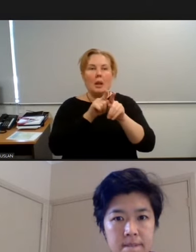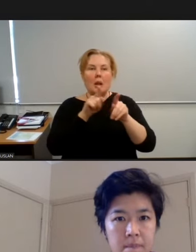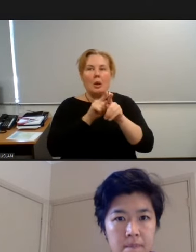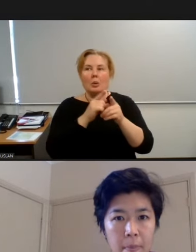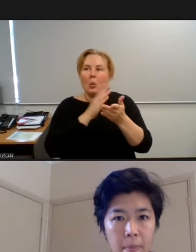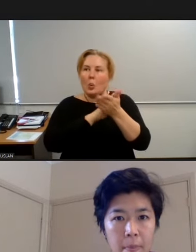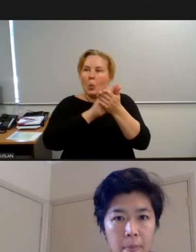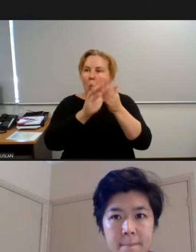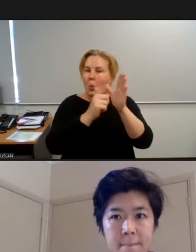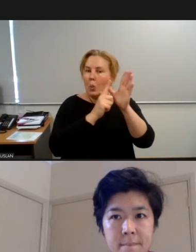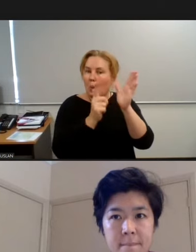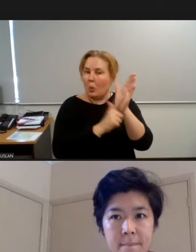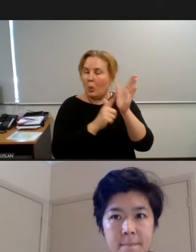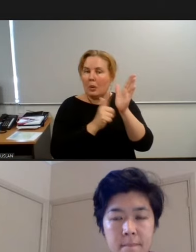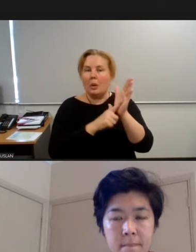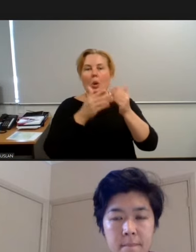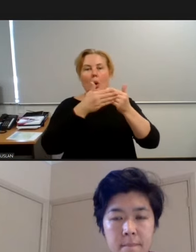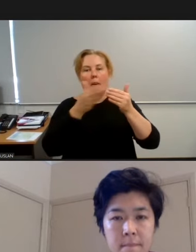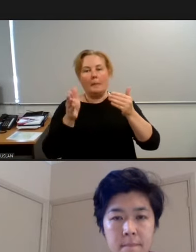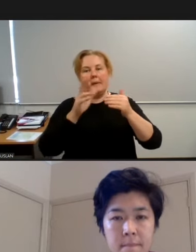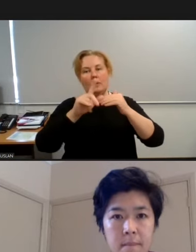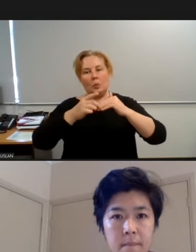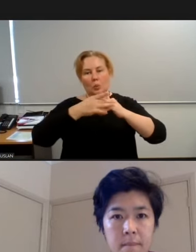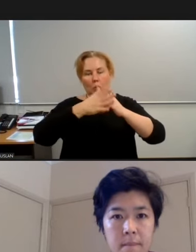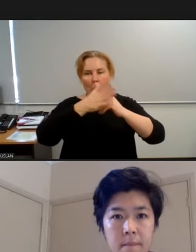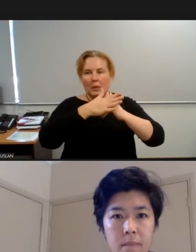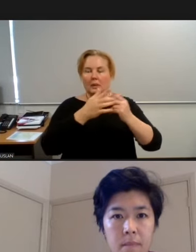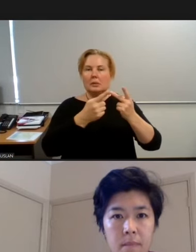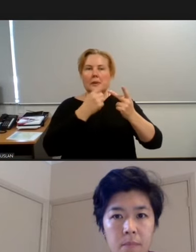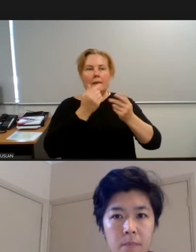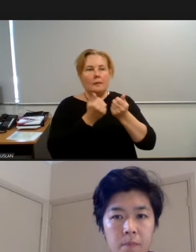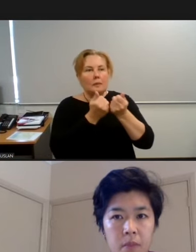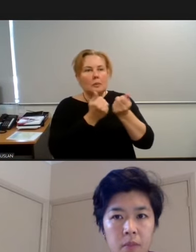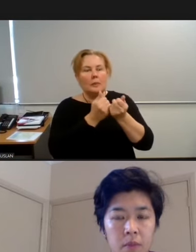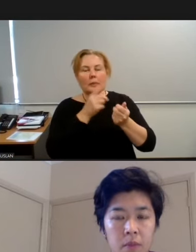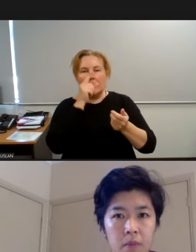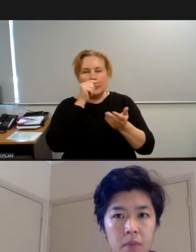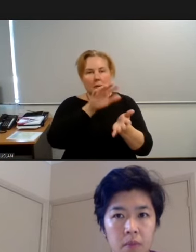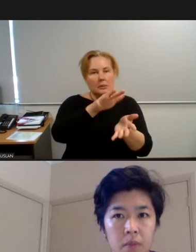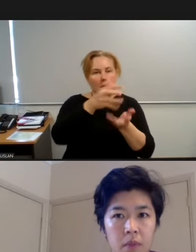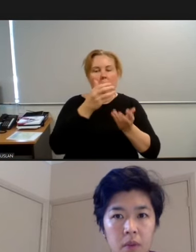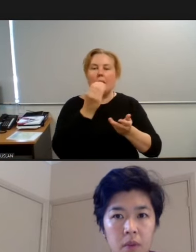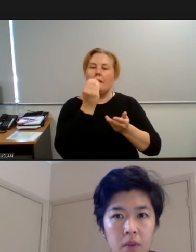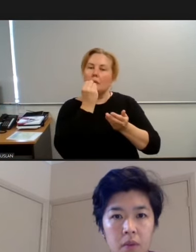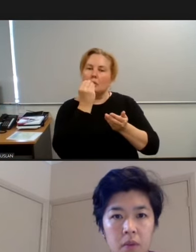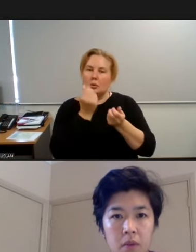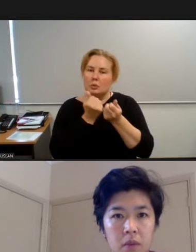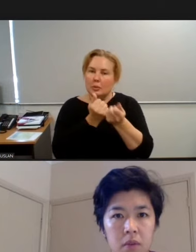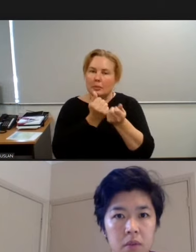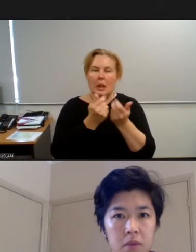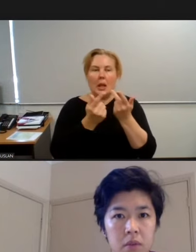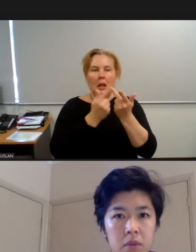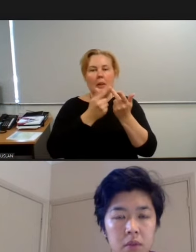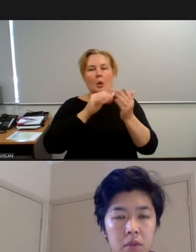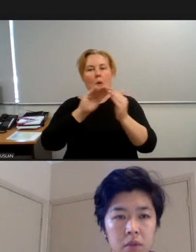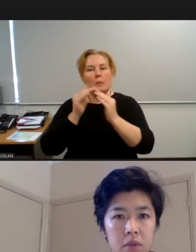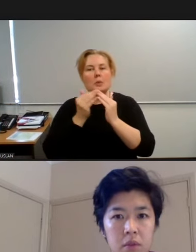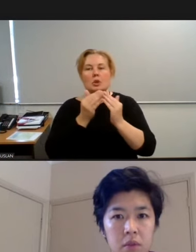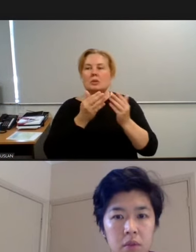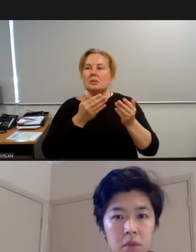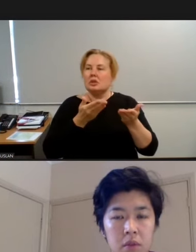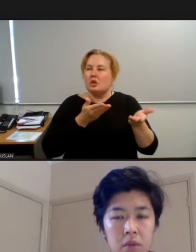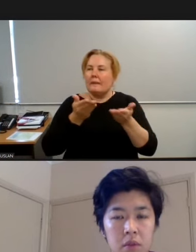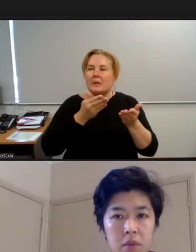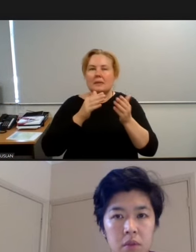for 5 to 10 people respectively in line with the new restrictions. However, all the other community facilities must remain closed, and